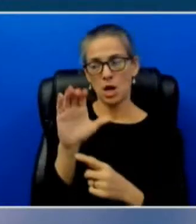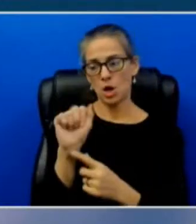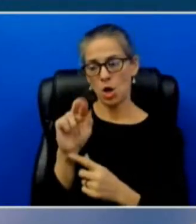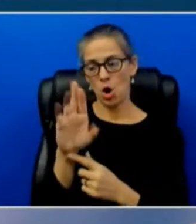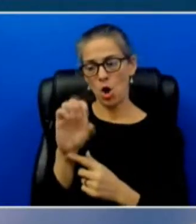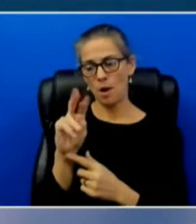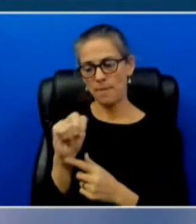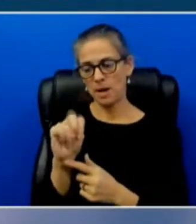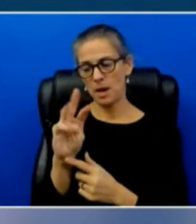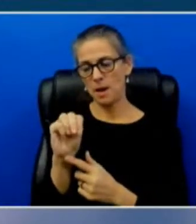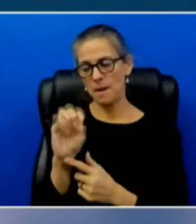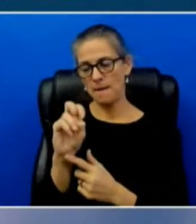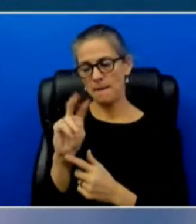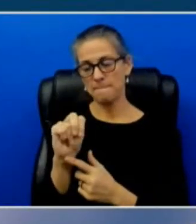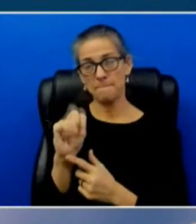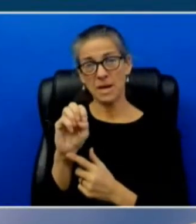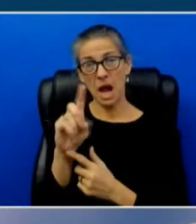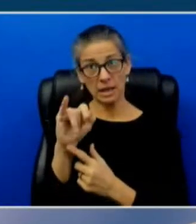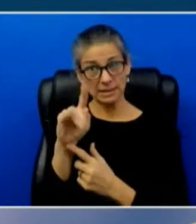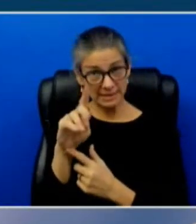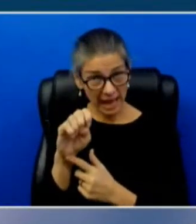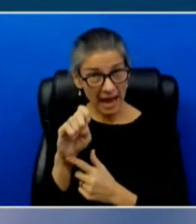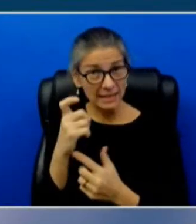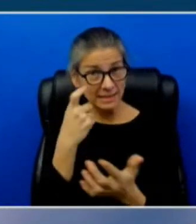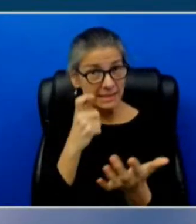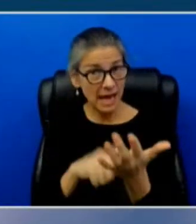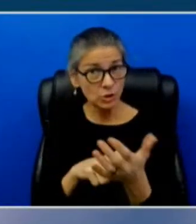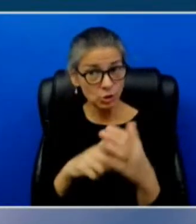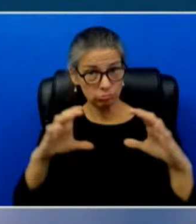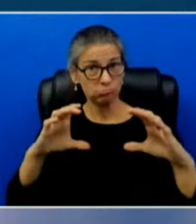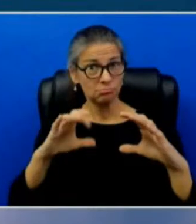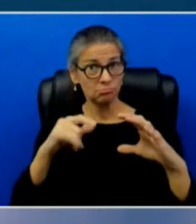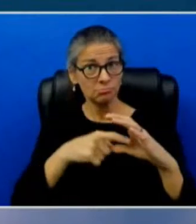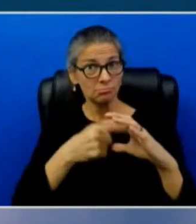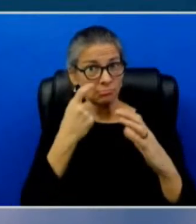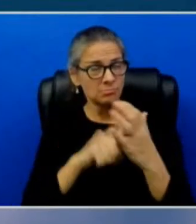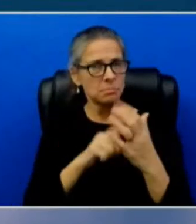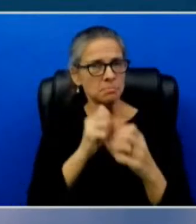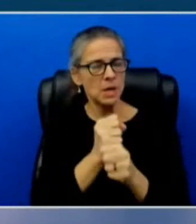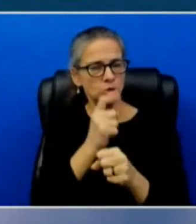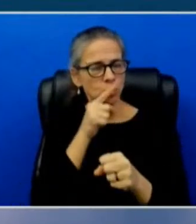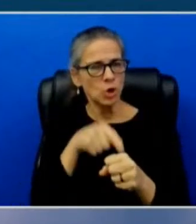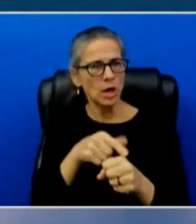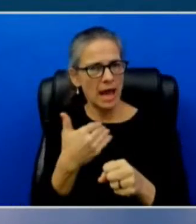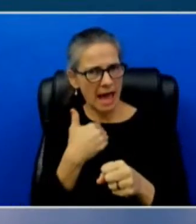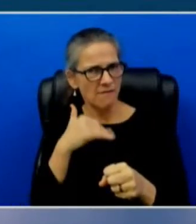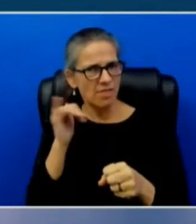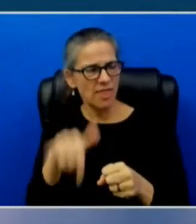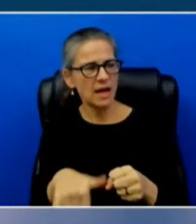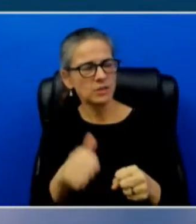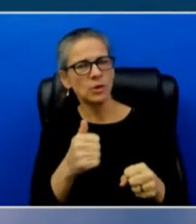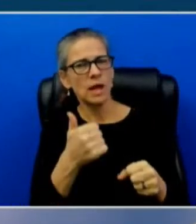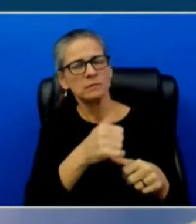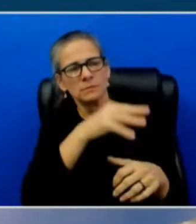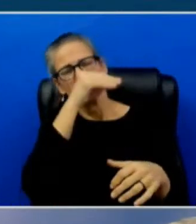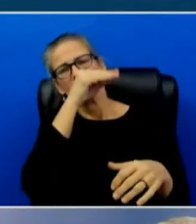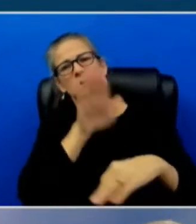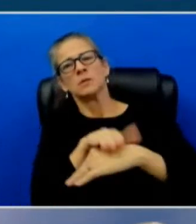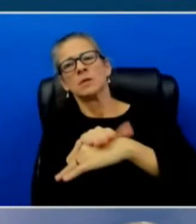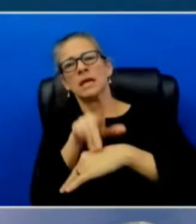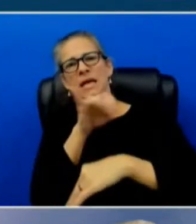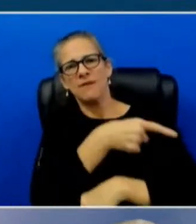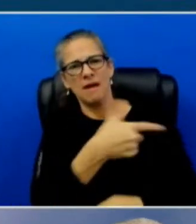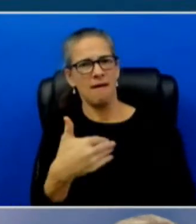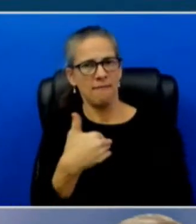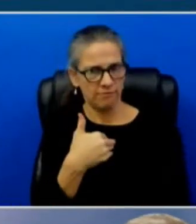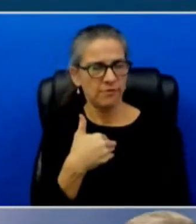running a generator, just in case that contaminated air is seeping back into your home. And make sure your generator's in good repair if you're going to run it. The